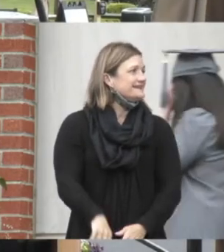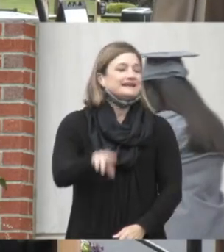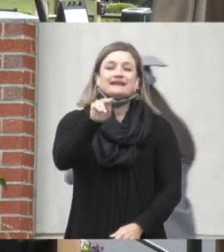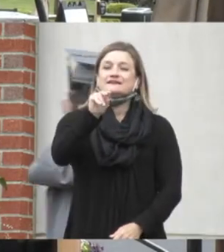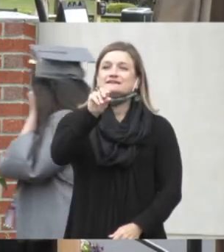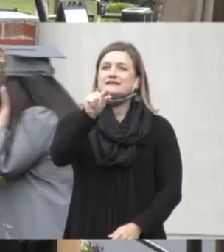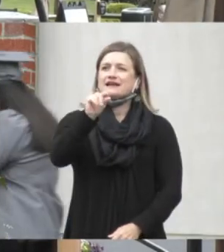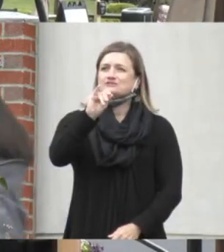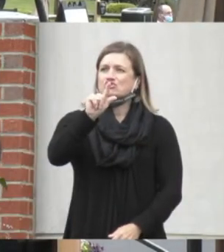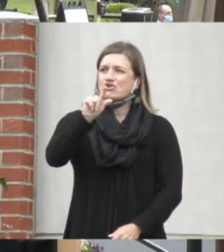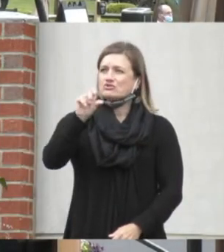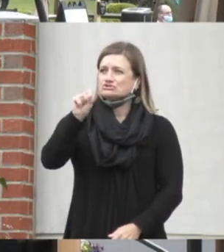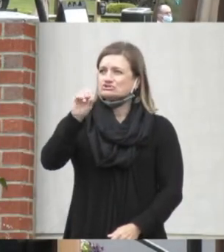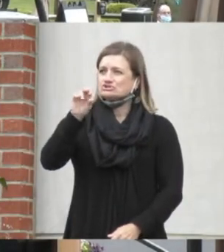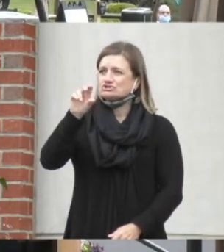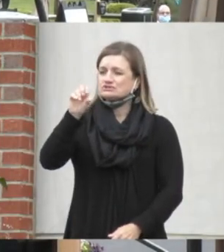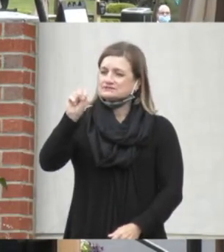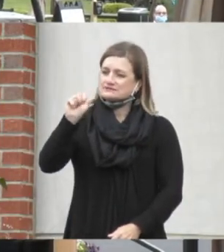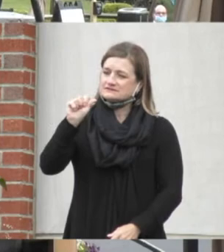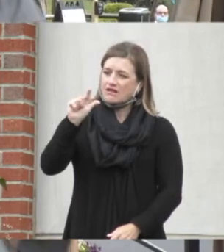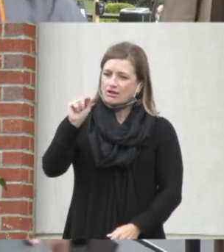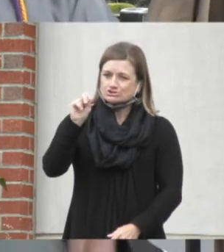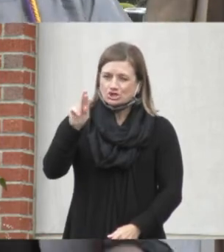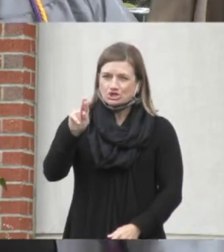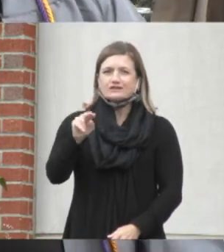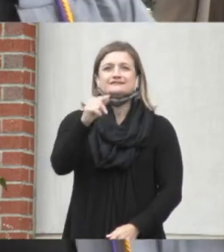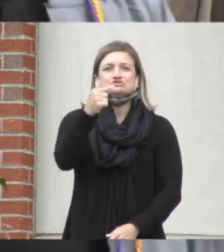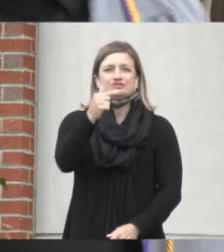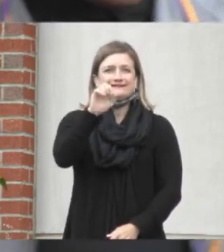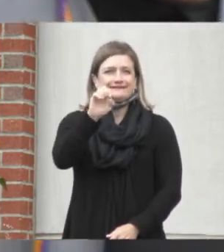Nigel Salter, GED.